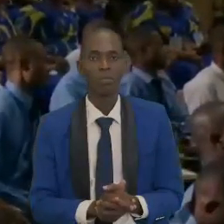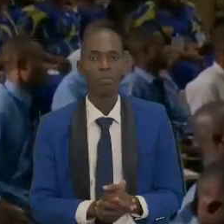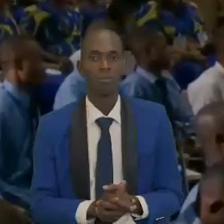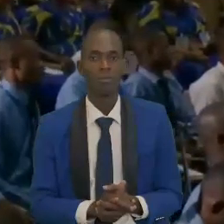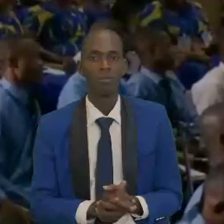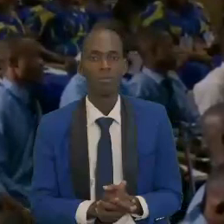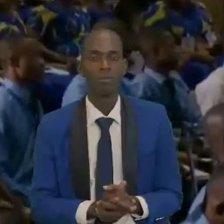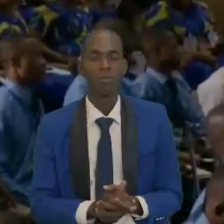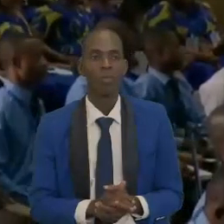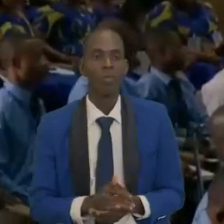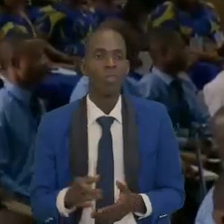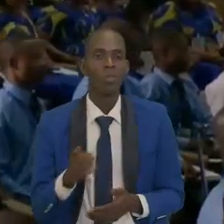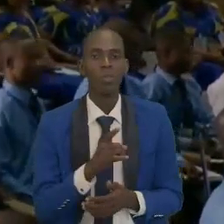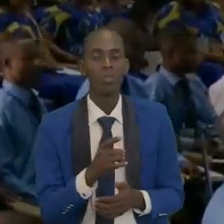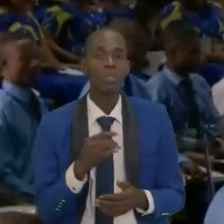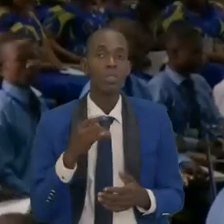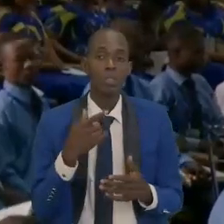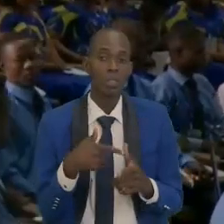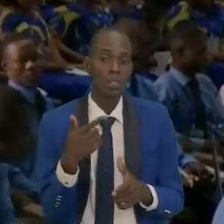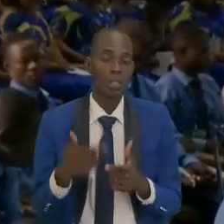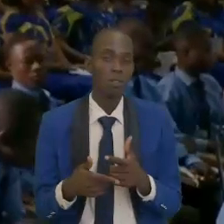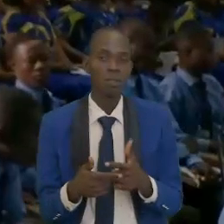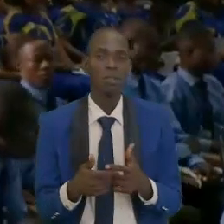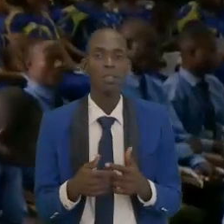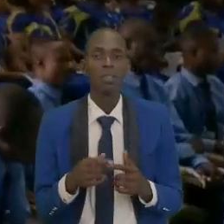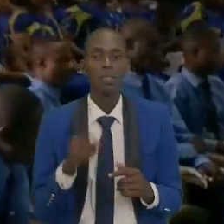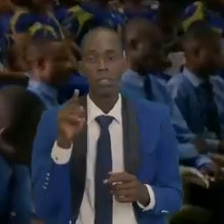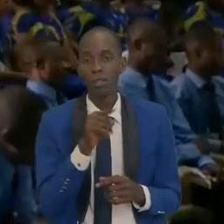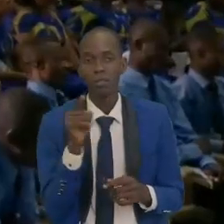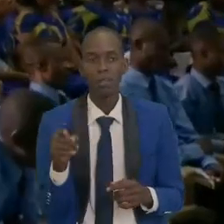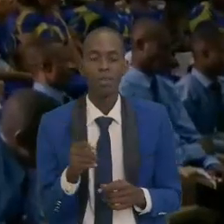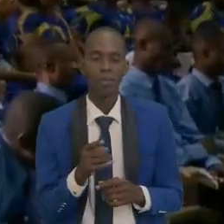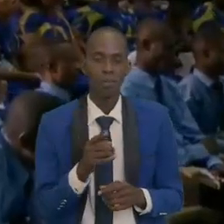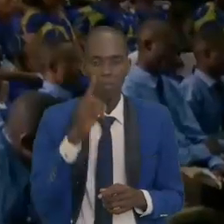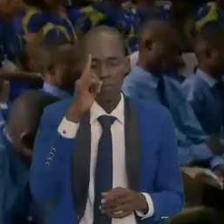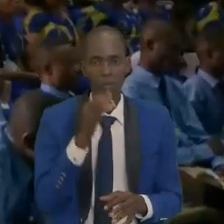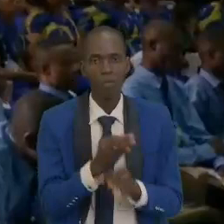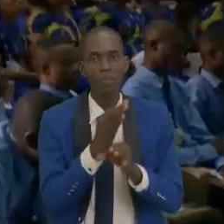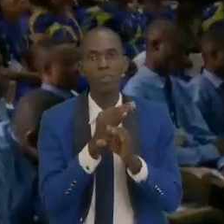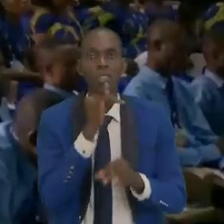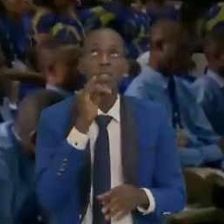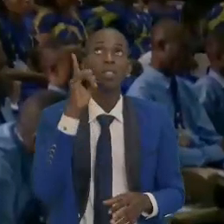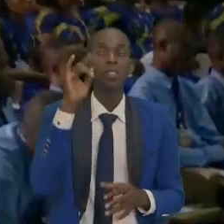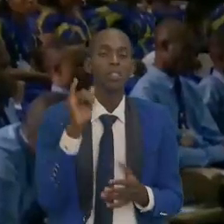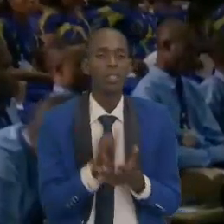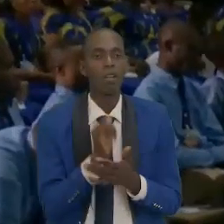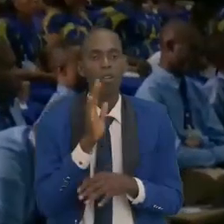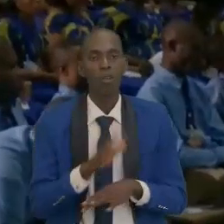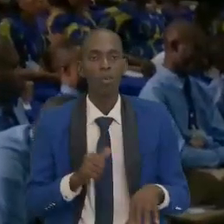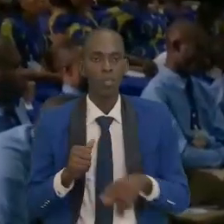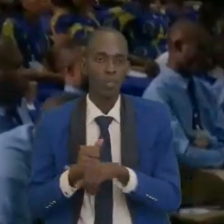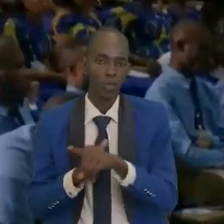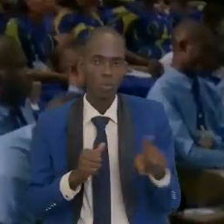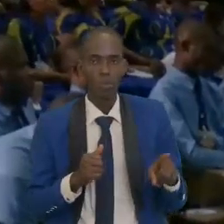people you see that collect you who also will do it